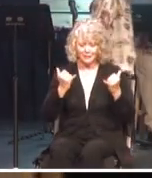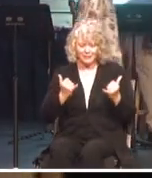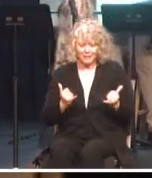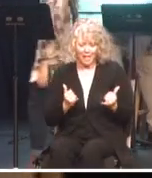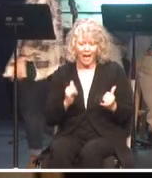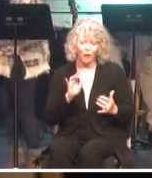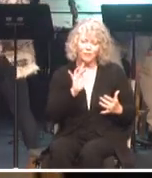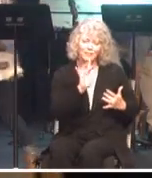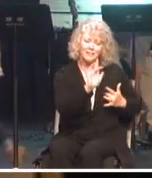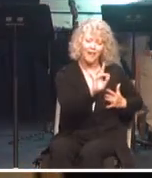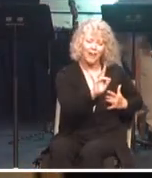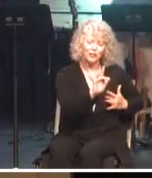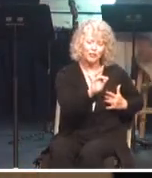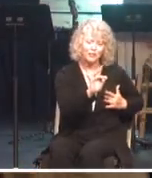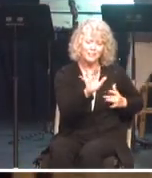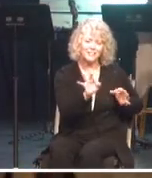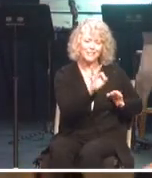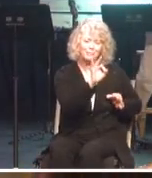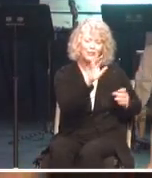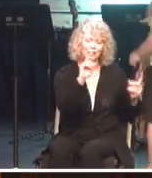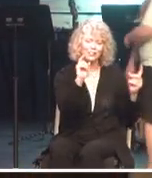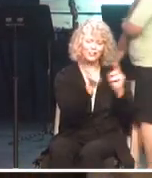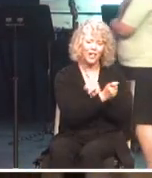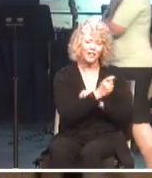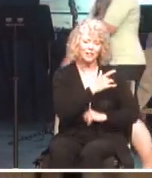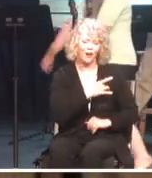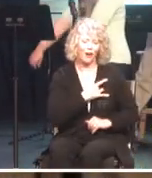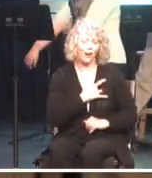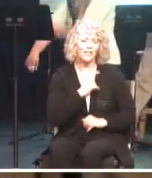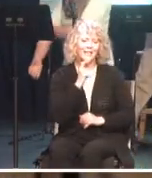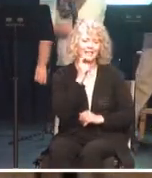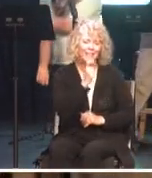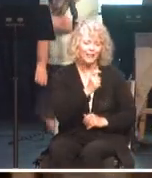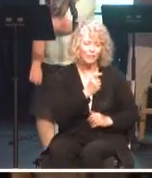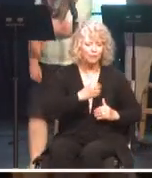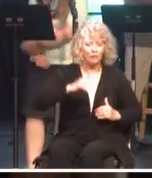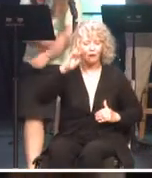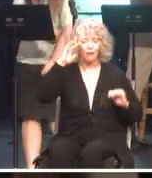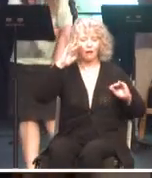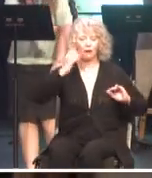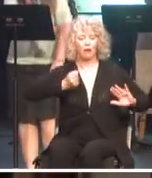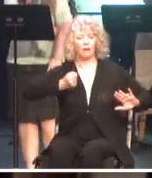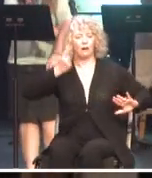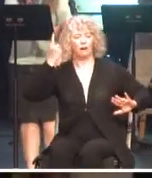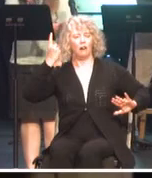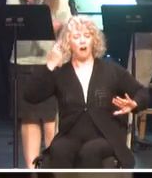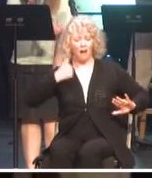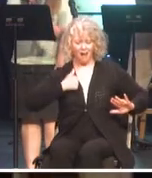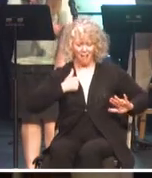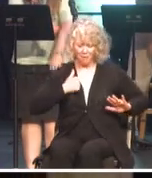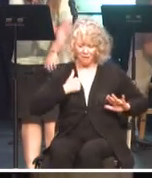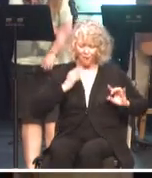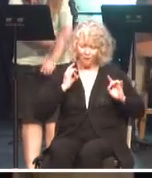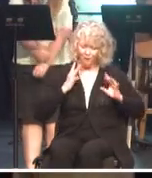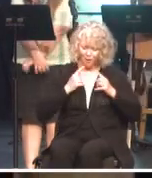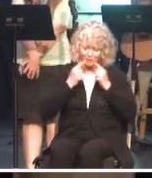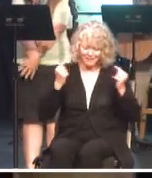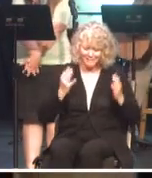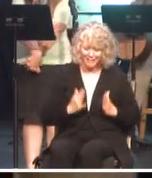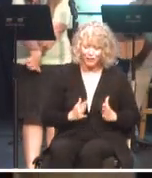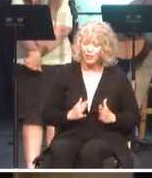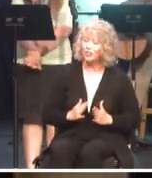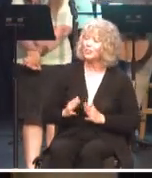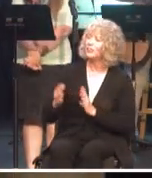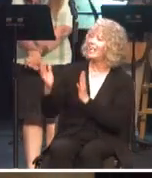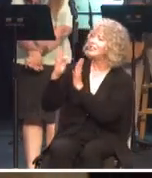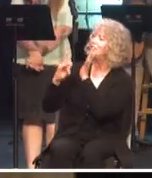That your Spirit would change their heart, grant them eyes to see not only their sinfulness, but the glory of Jesus'